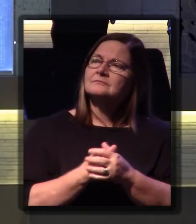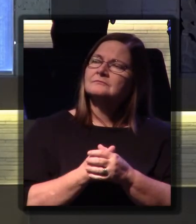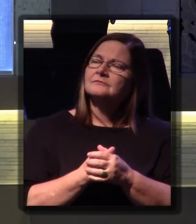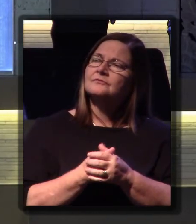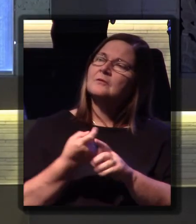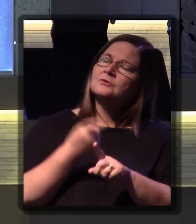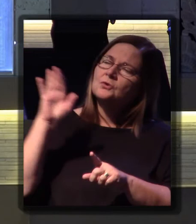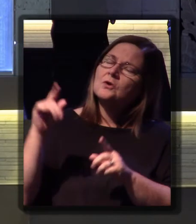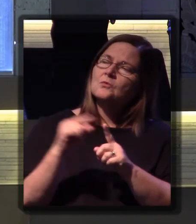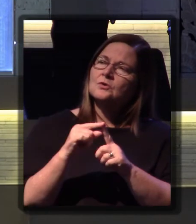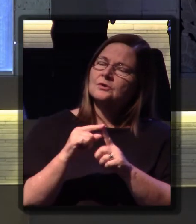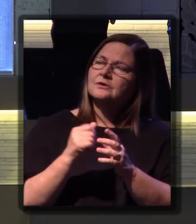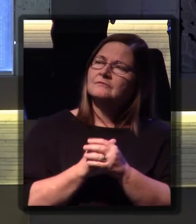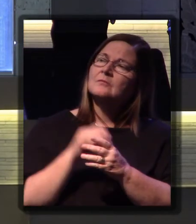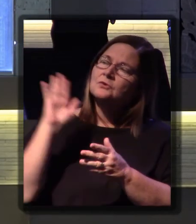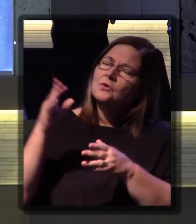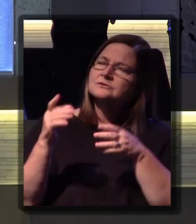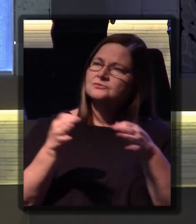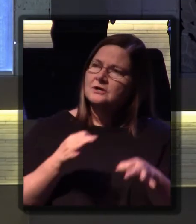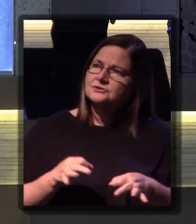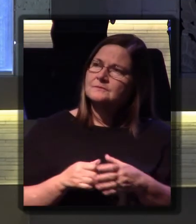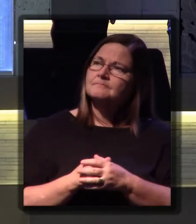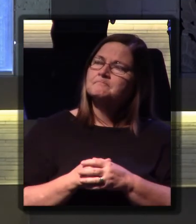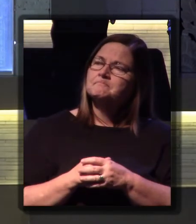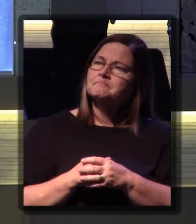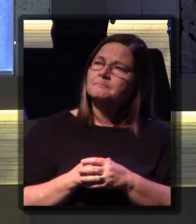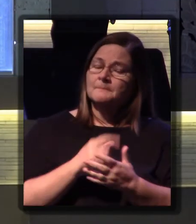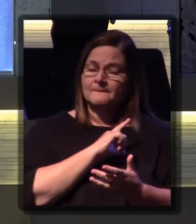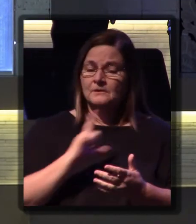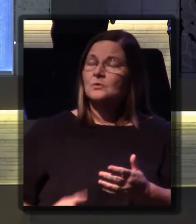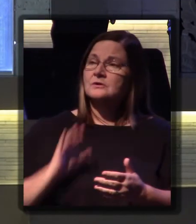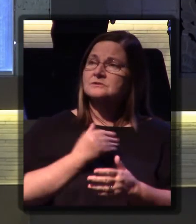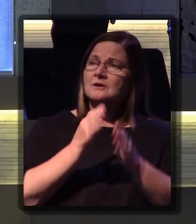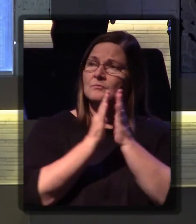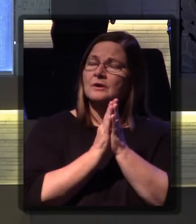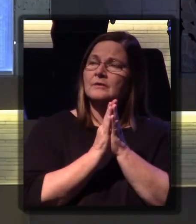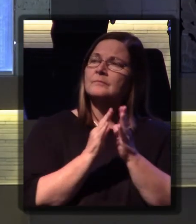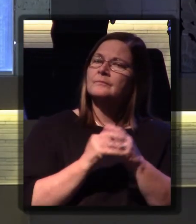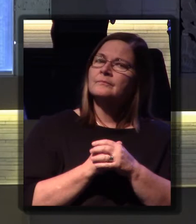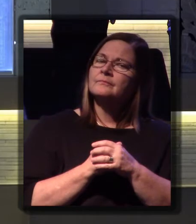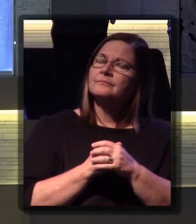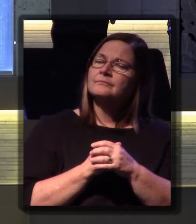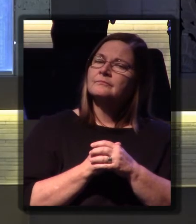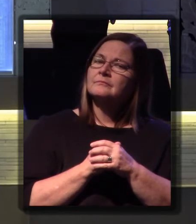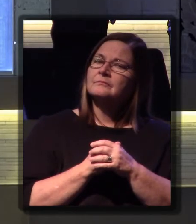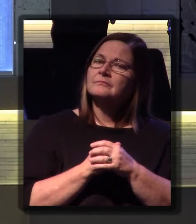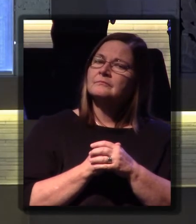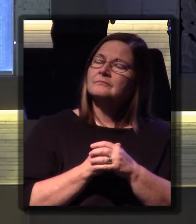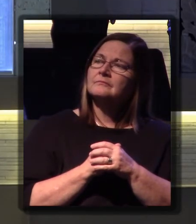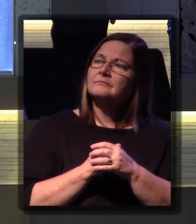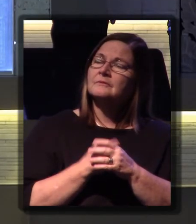again, the waters of refreshing truth from your Torah, from your word, from your